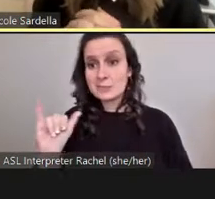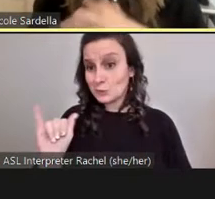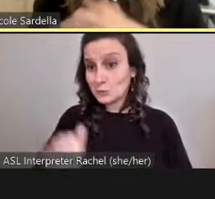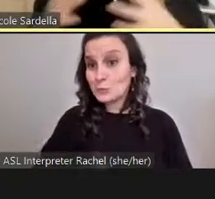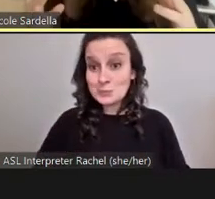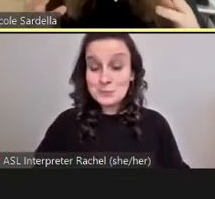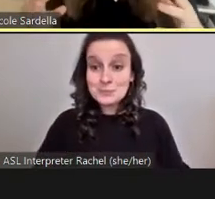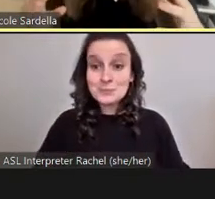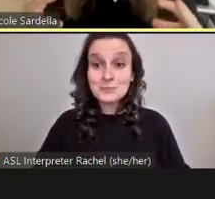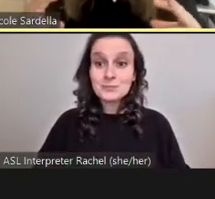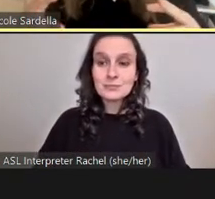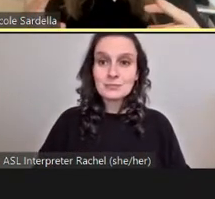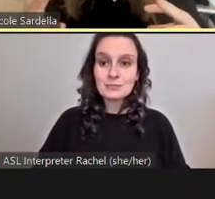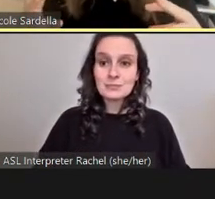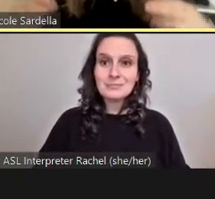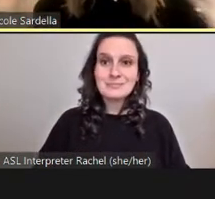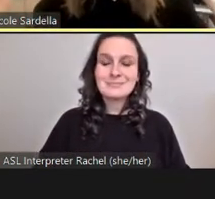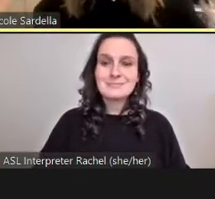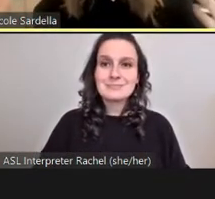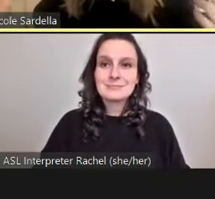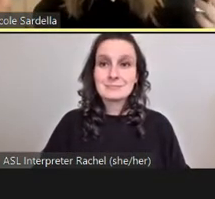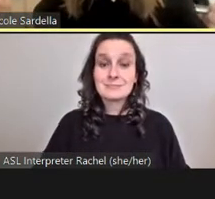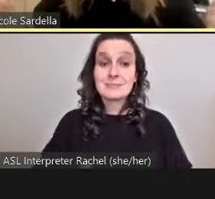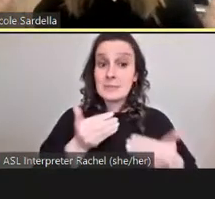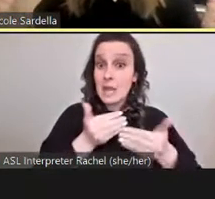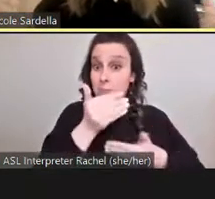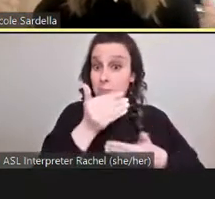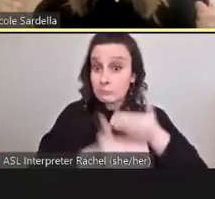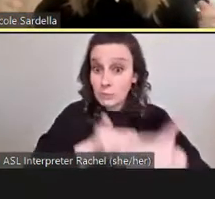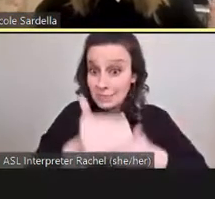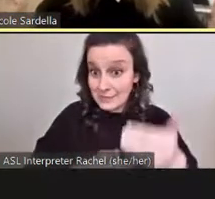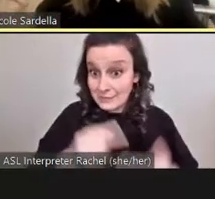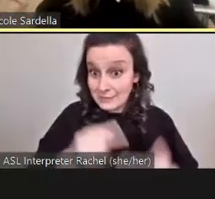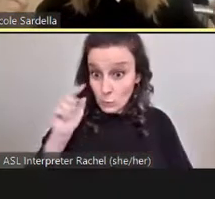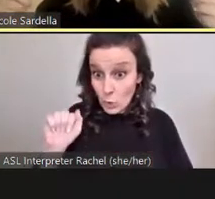So the process for audio description,